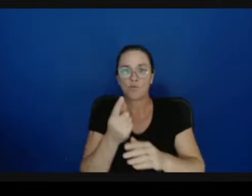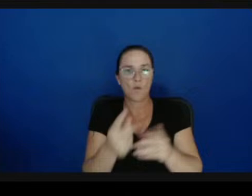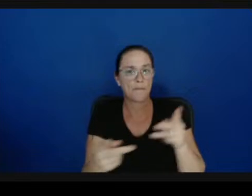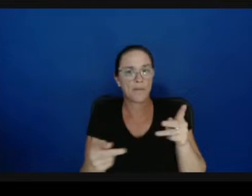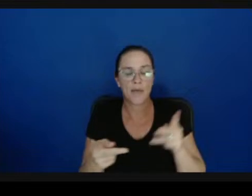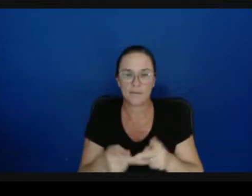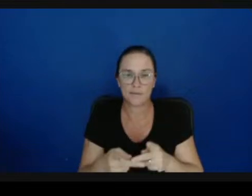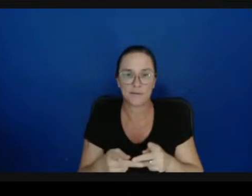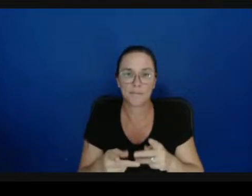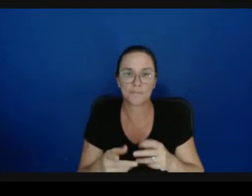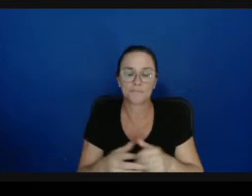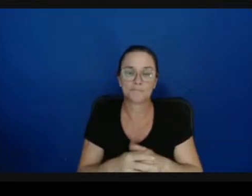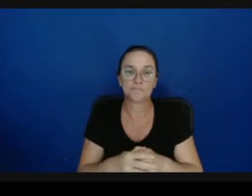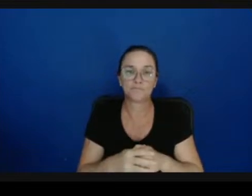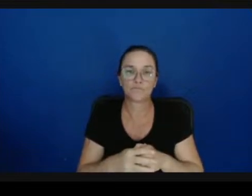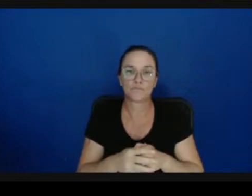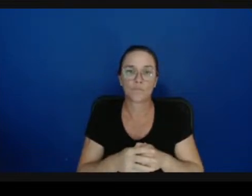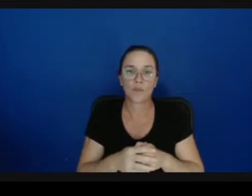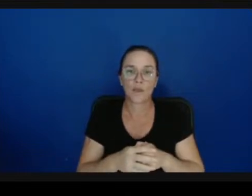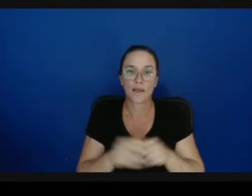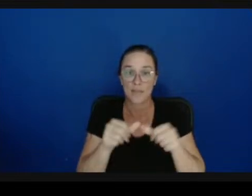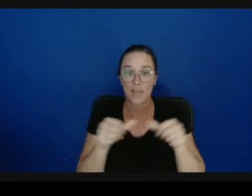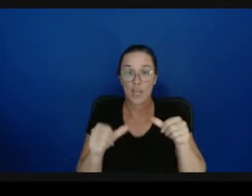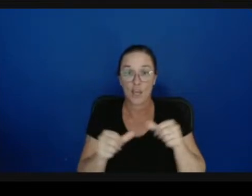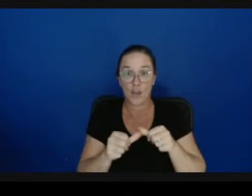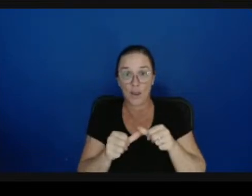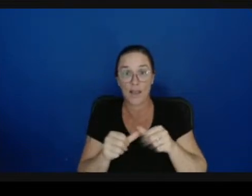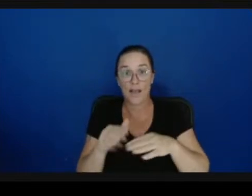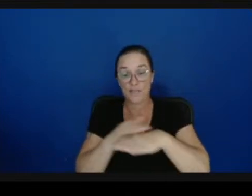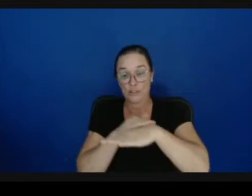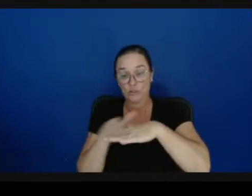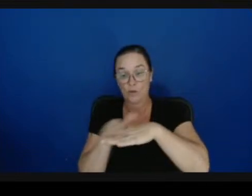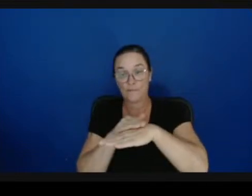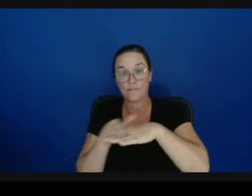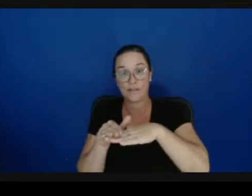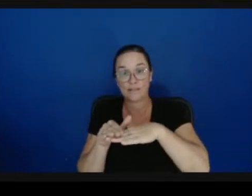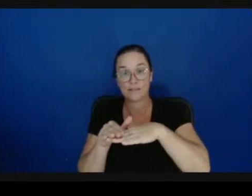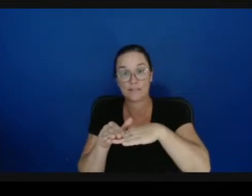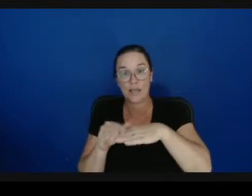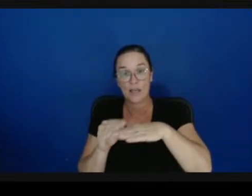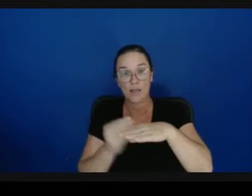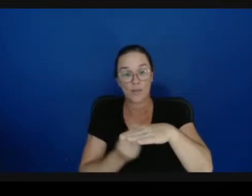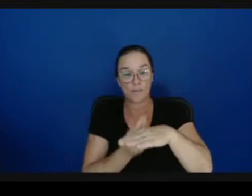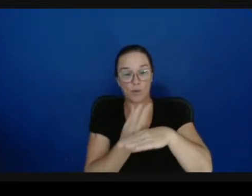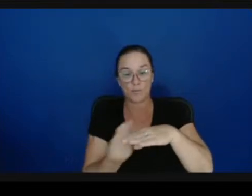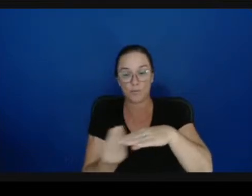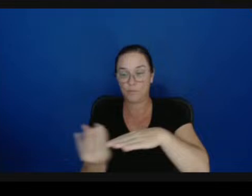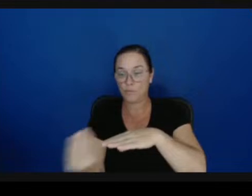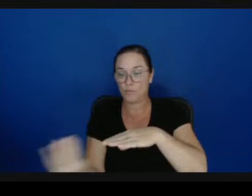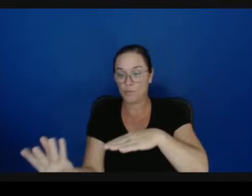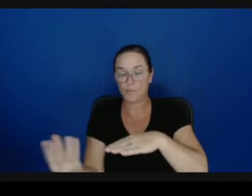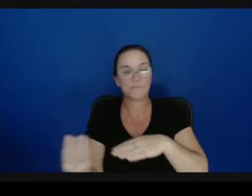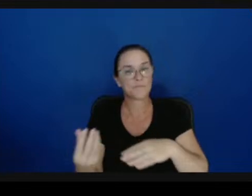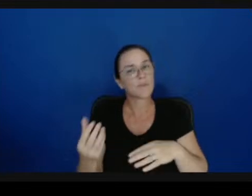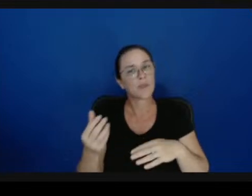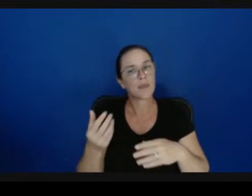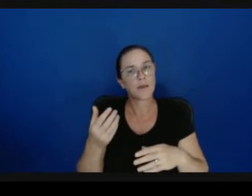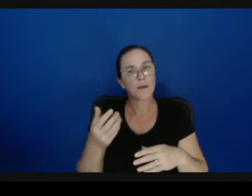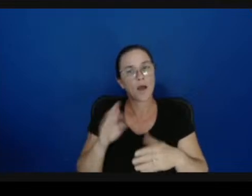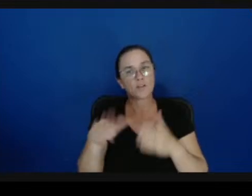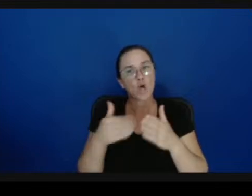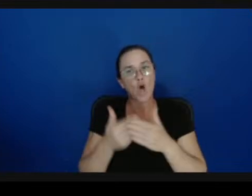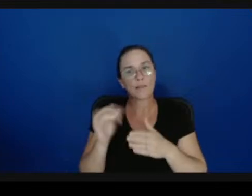as where it's coming to the surface, the actual nozzle is changing, but the feeder pipe does not seem to have moved. It seems to all be in the